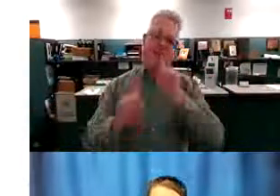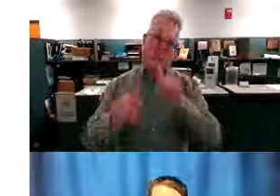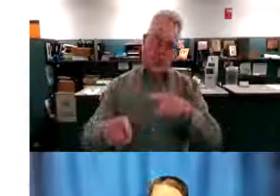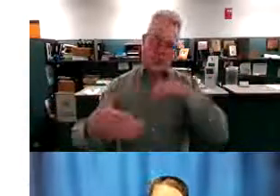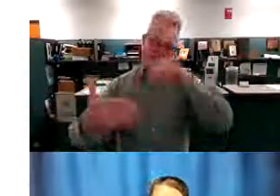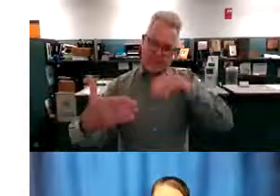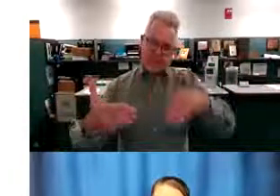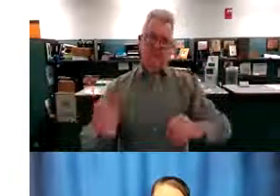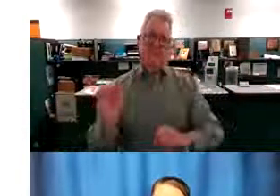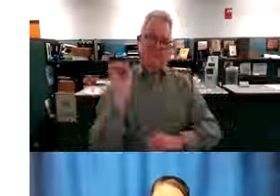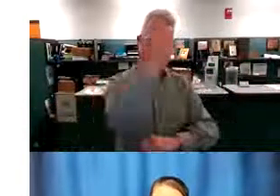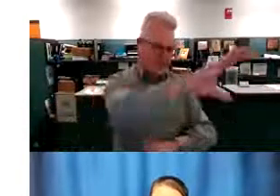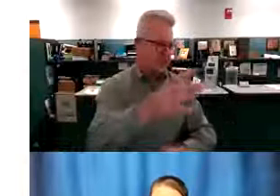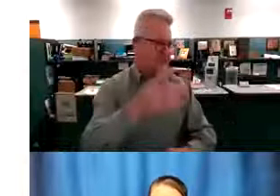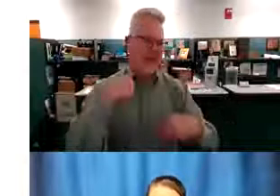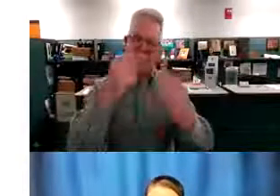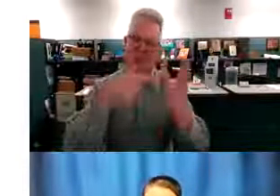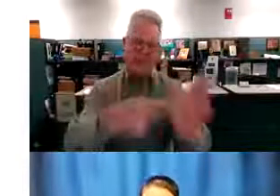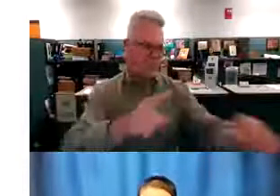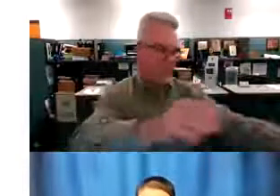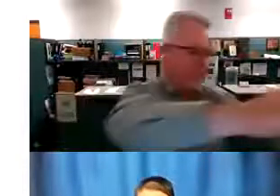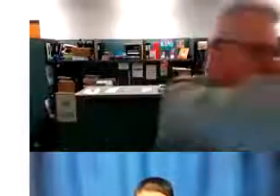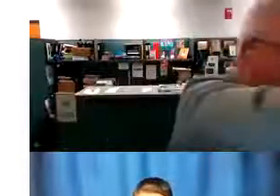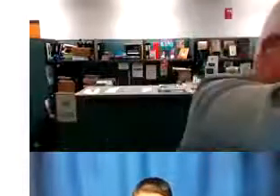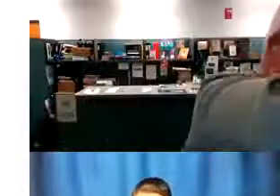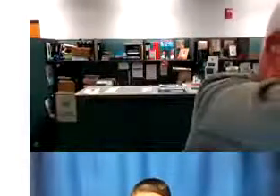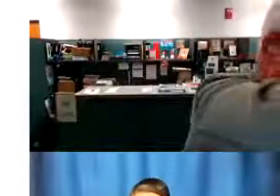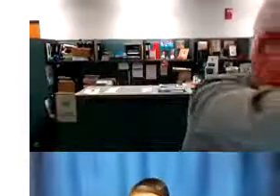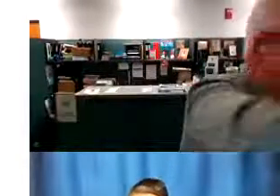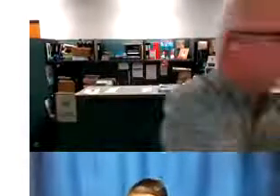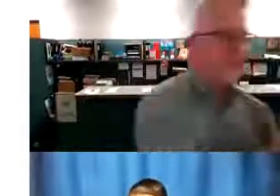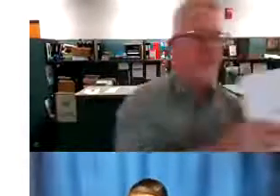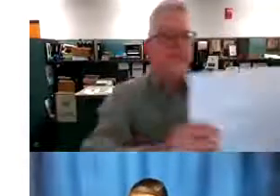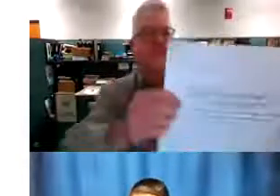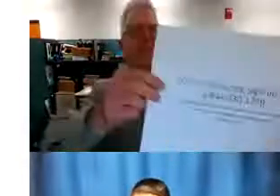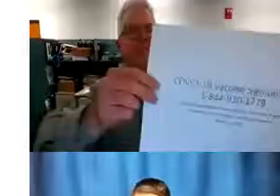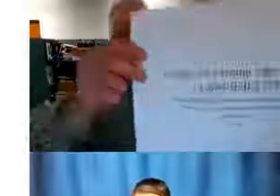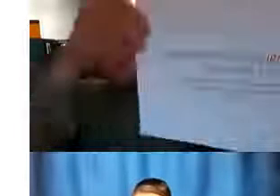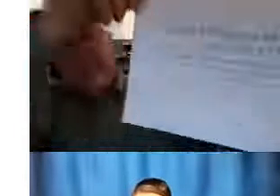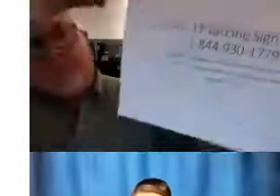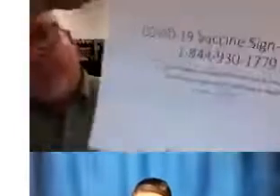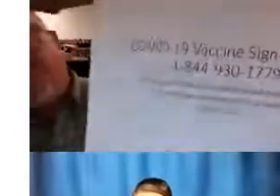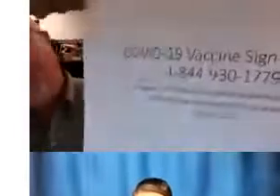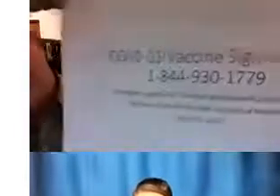lost. So I ended up writing out a report about the accessibility of that. And